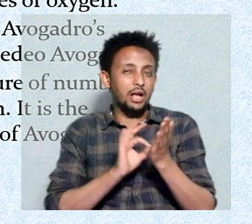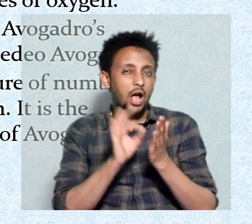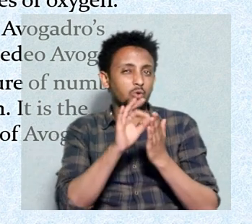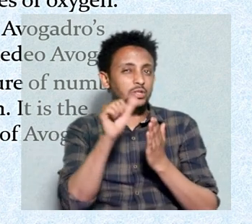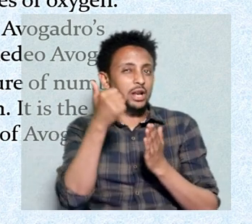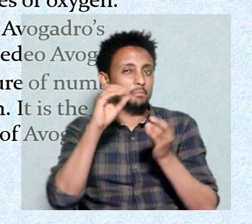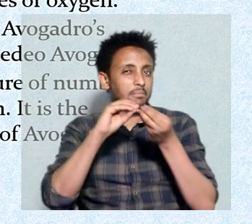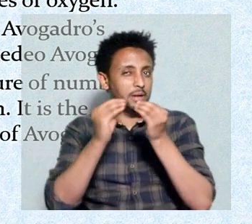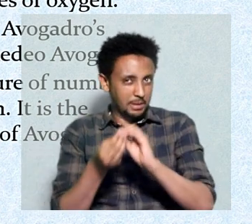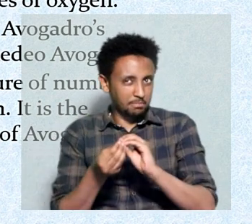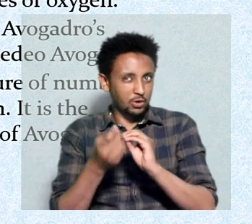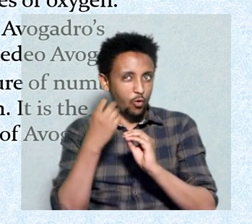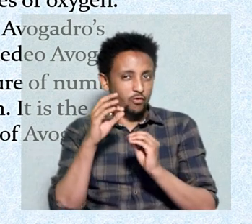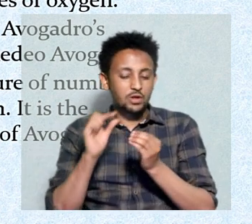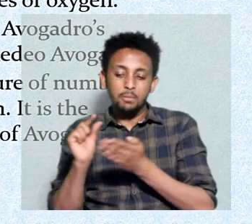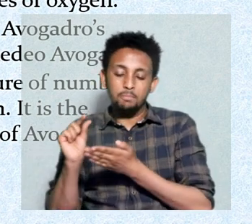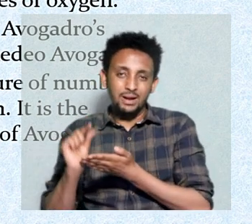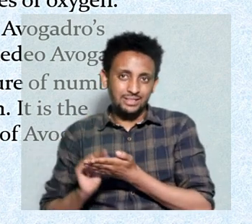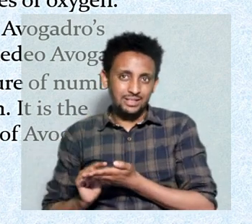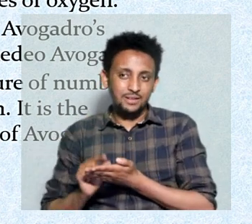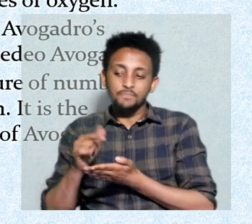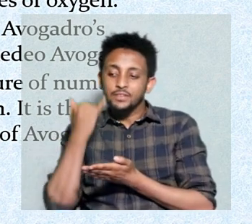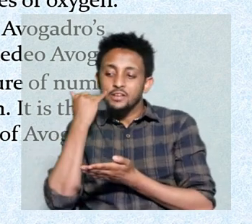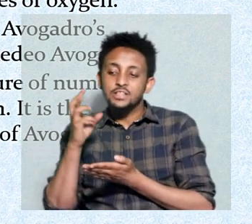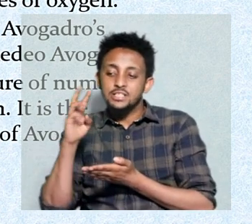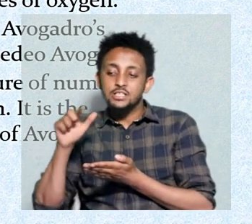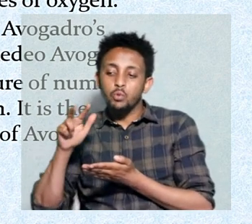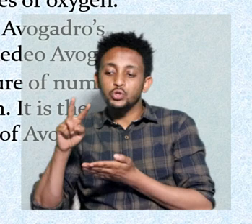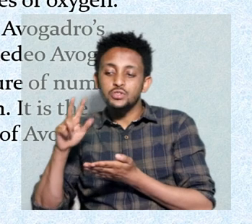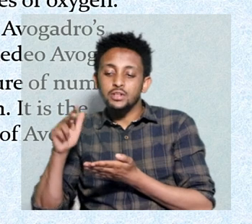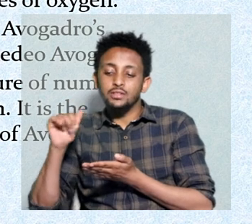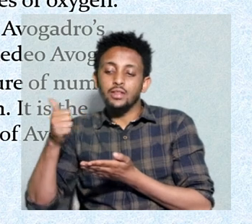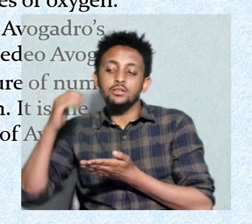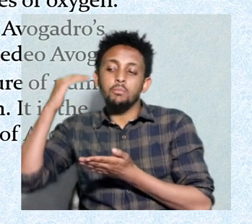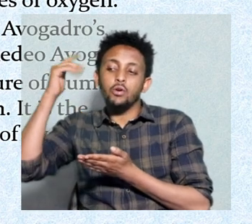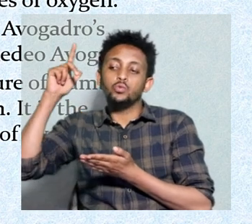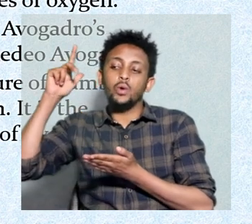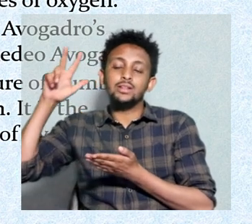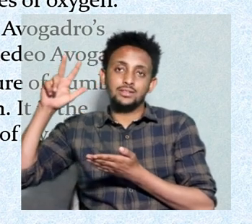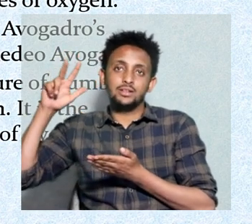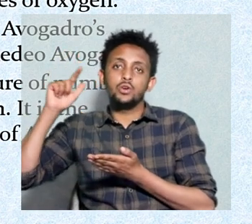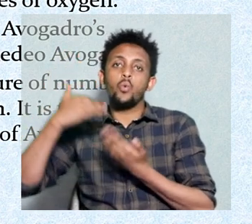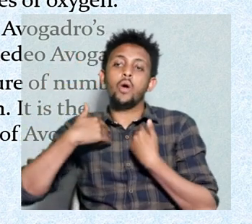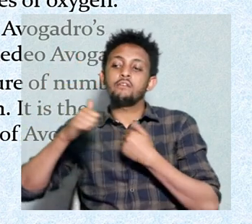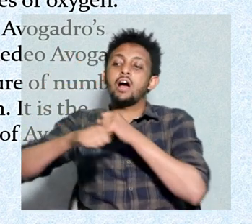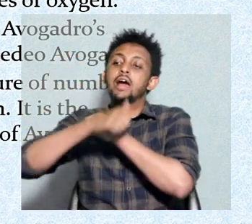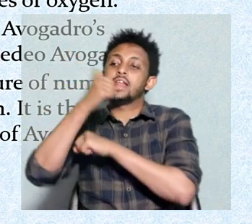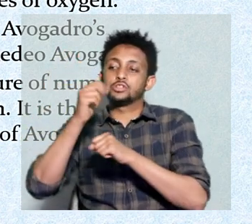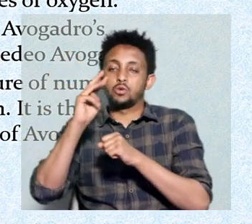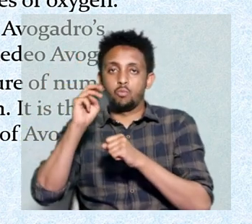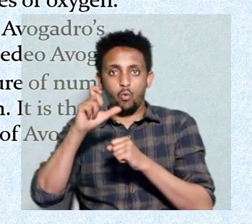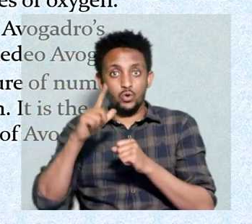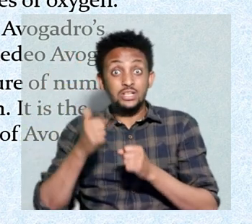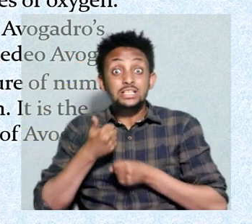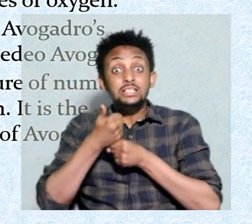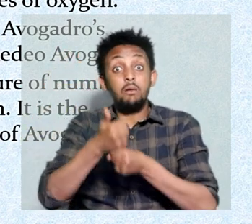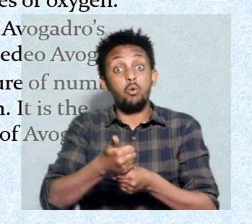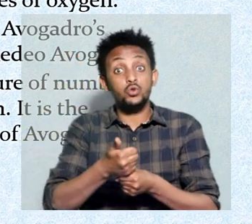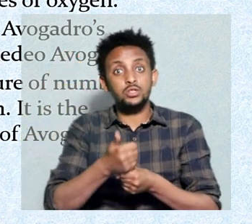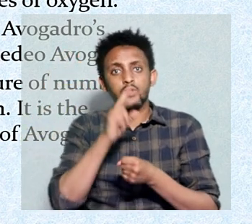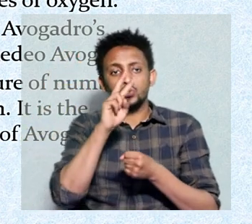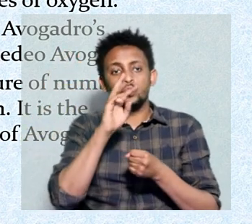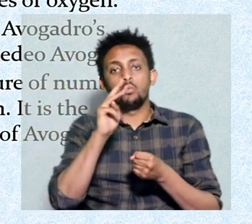another number of particles. And if it is 6.02 times 10 to the power of 23, we have another mole. Suppose if you have